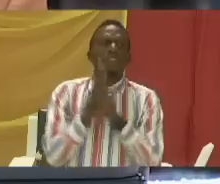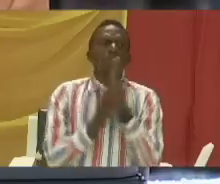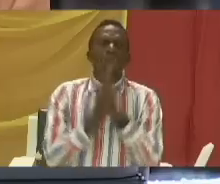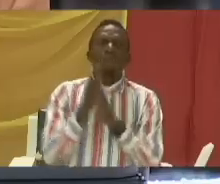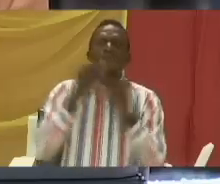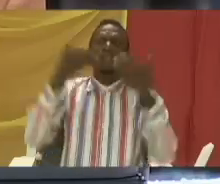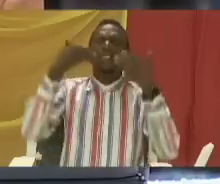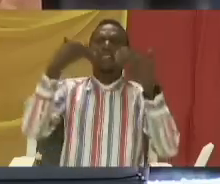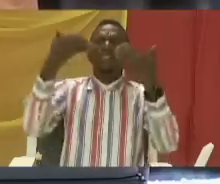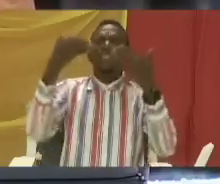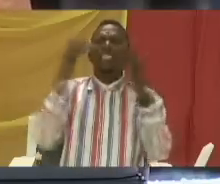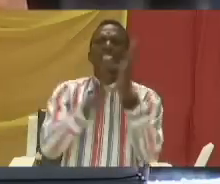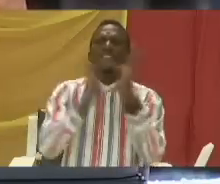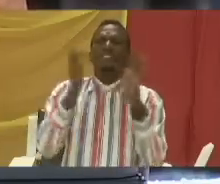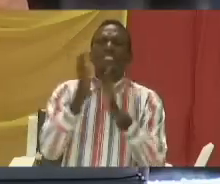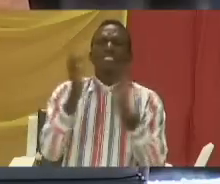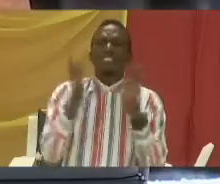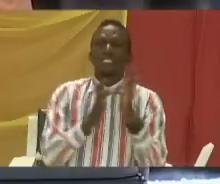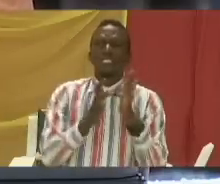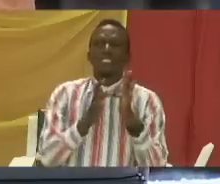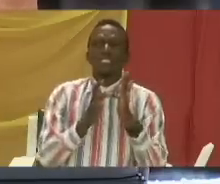Thank you, Jesus.